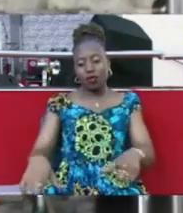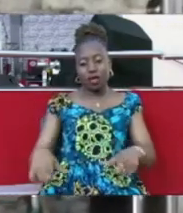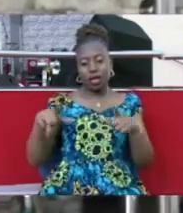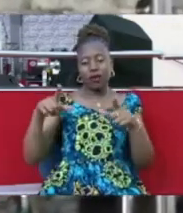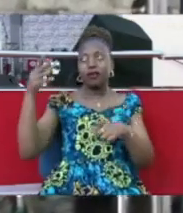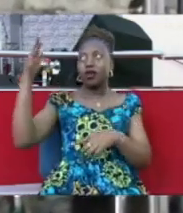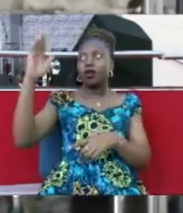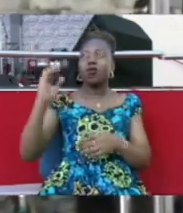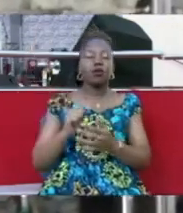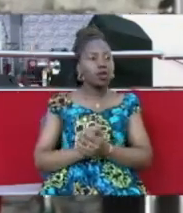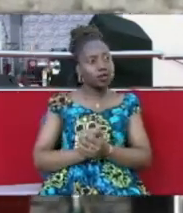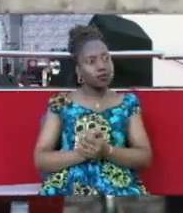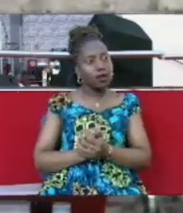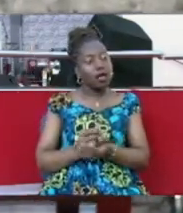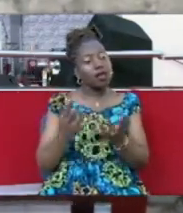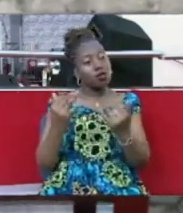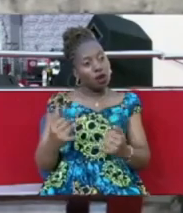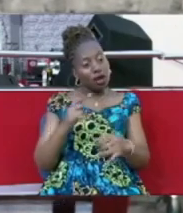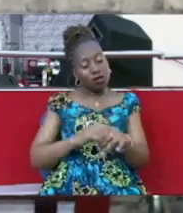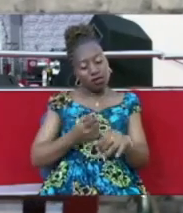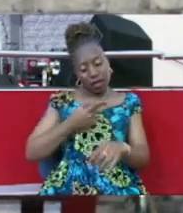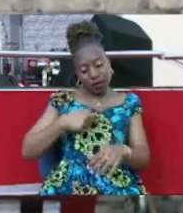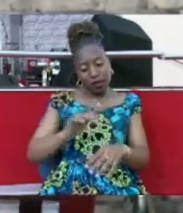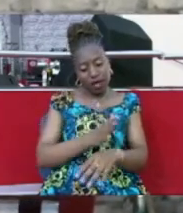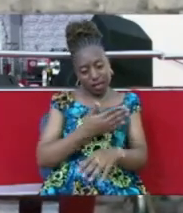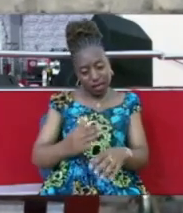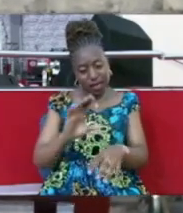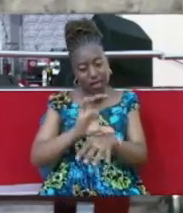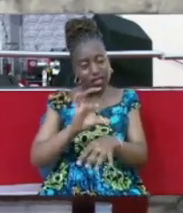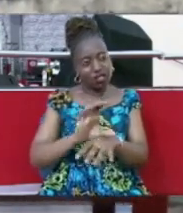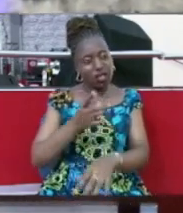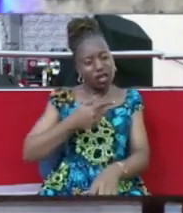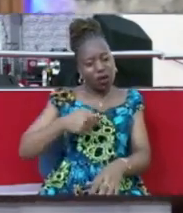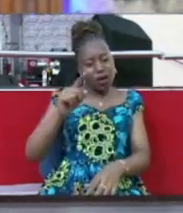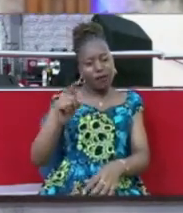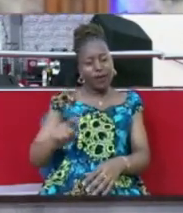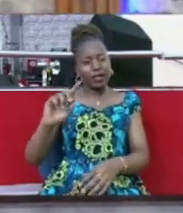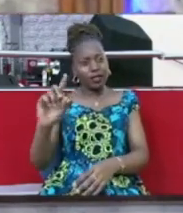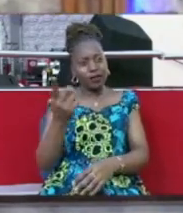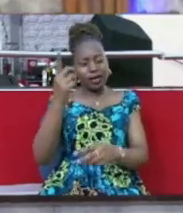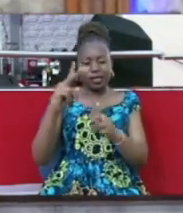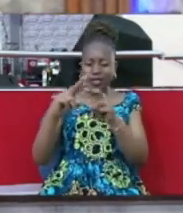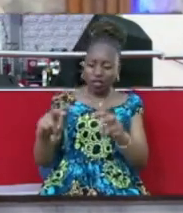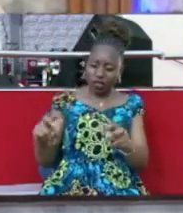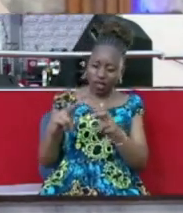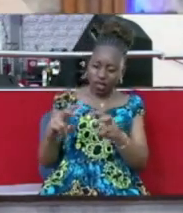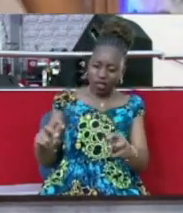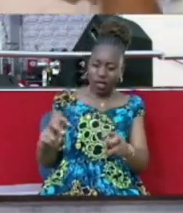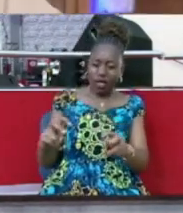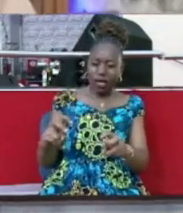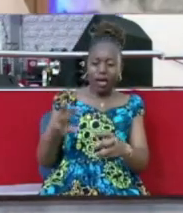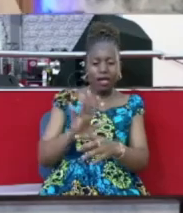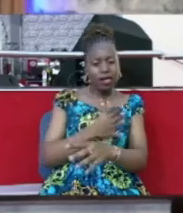And so even when we are singing in church, we need to first and foremost check these lyrics that we are doing.